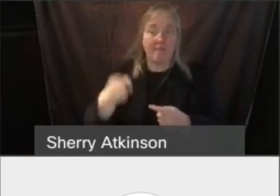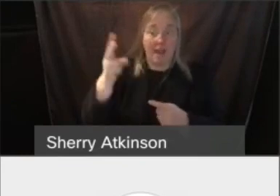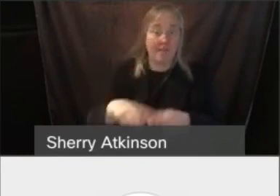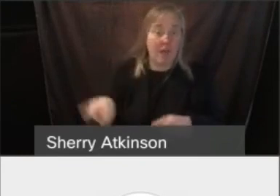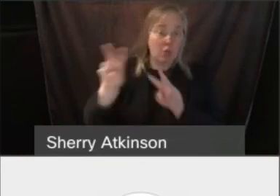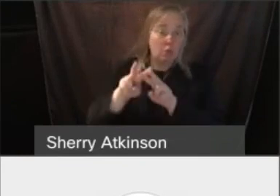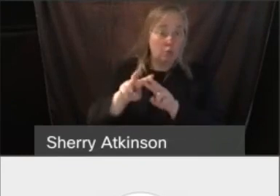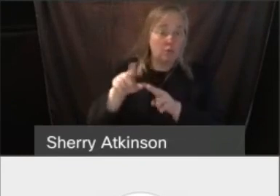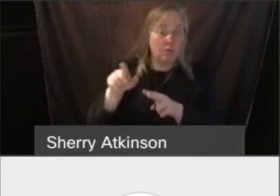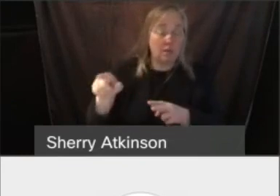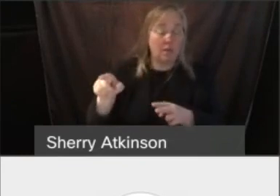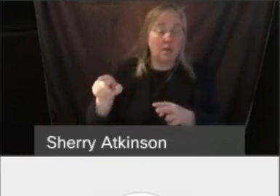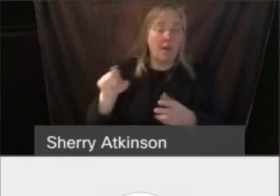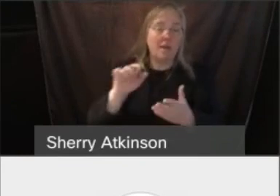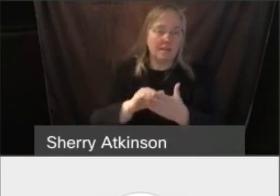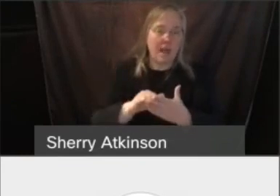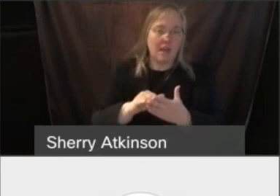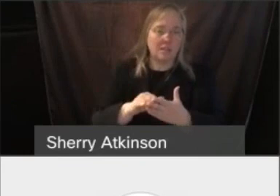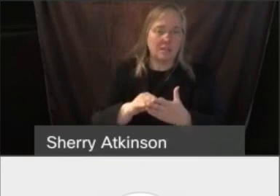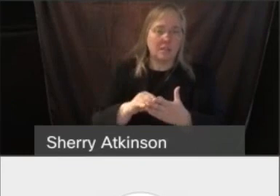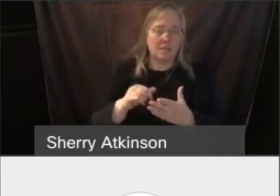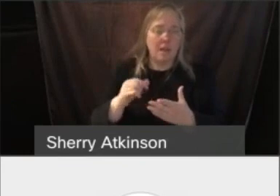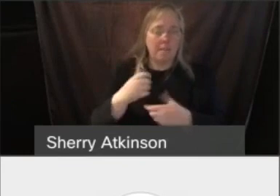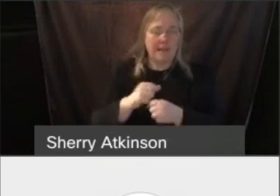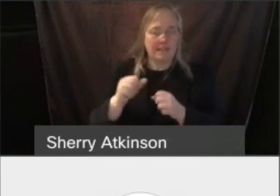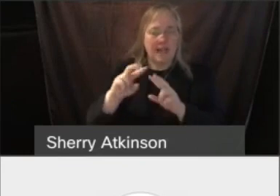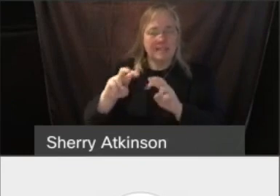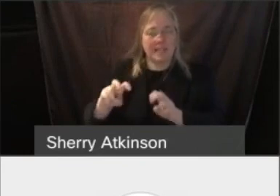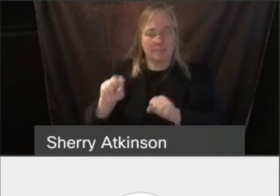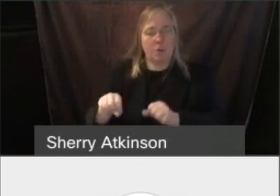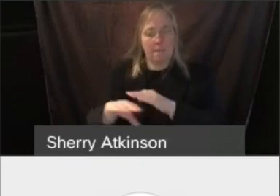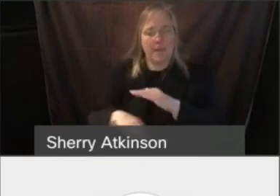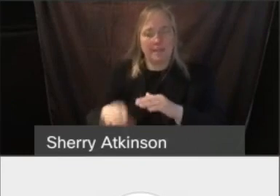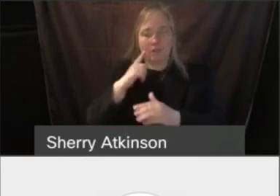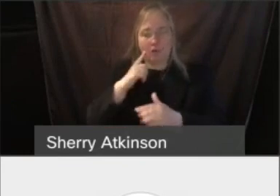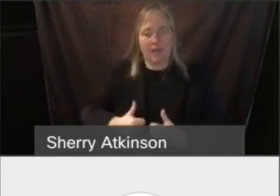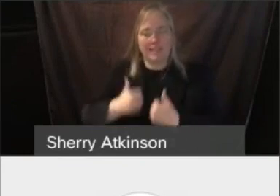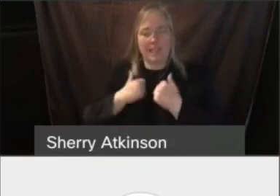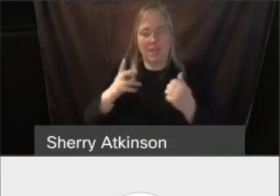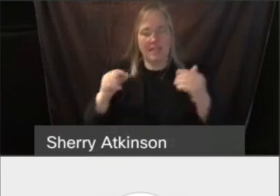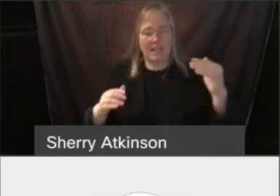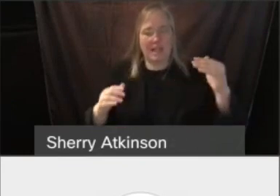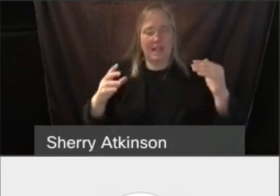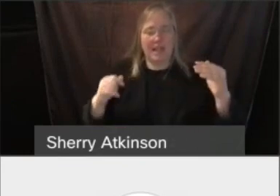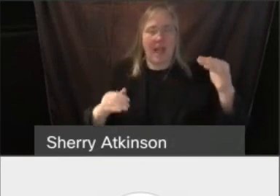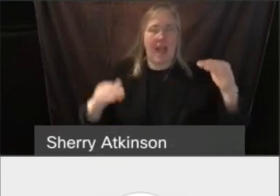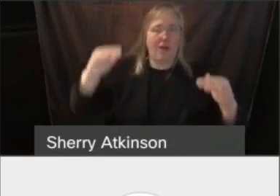your assessable base for your residential. It's a little bit out of proportion just in and of